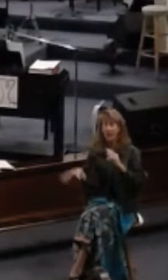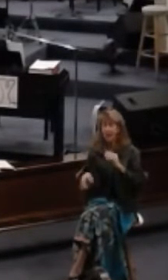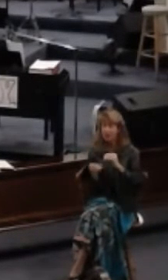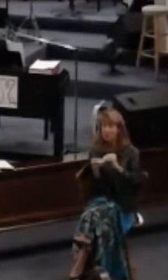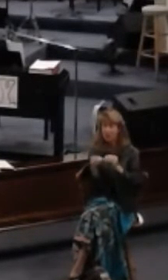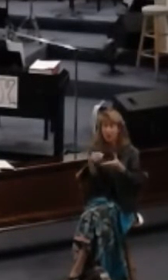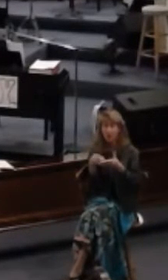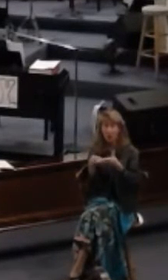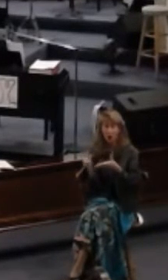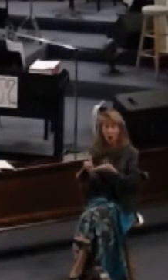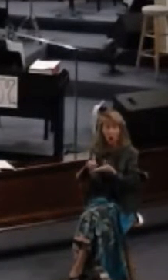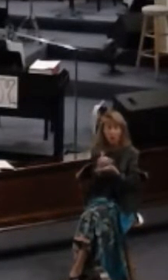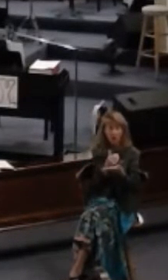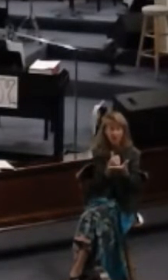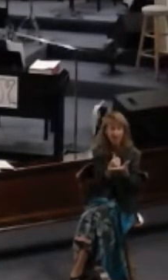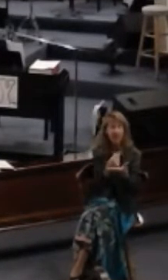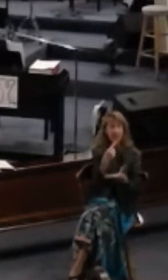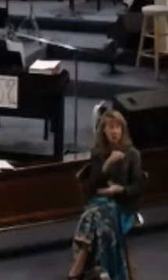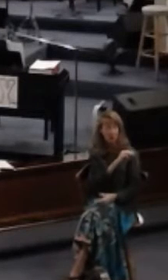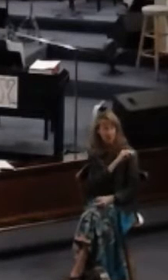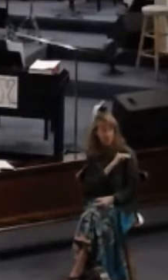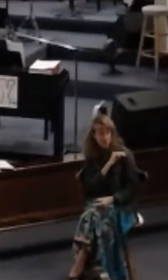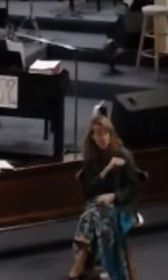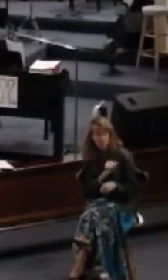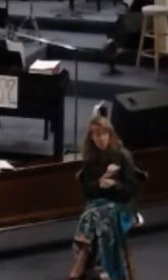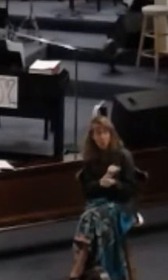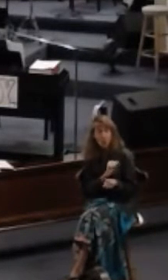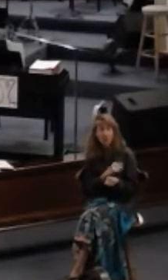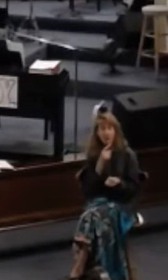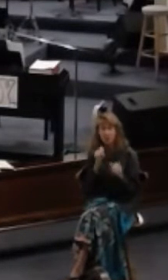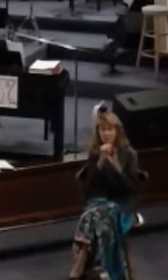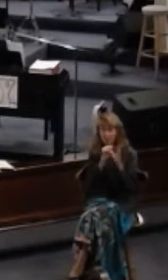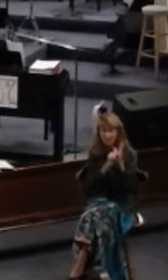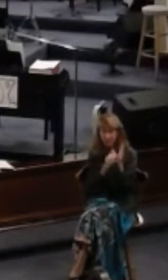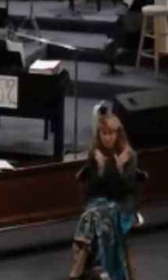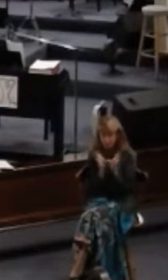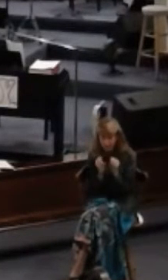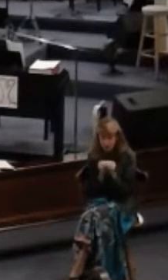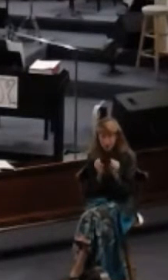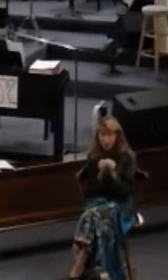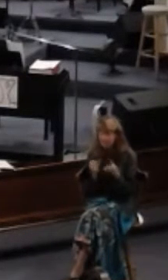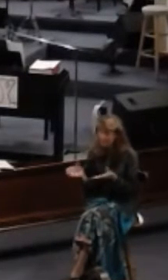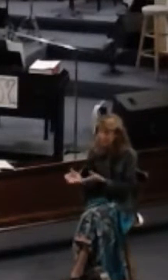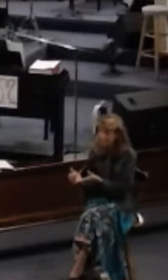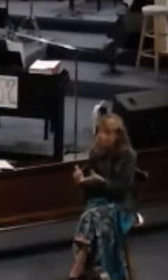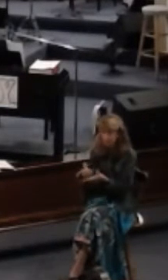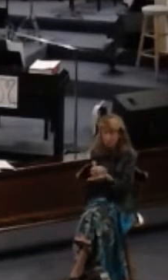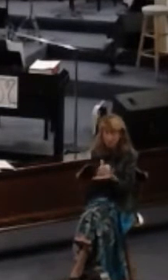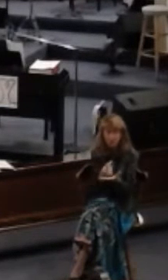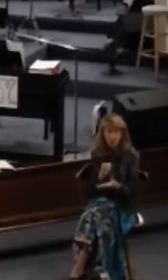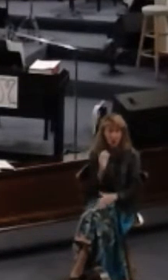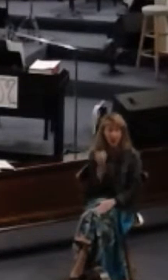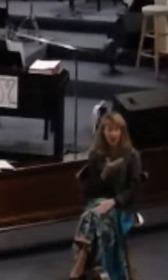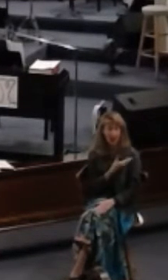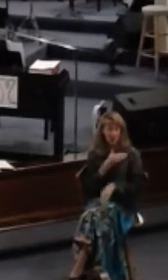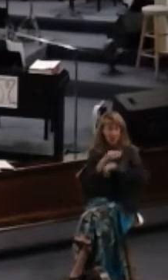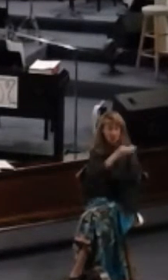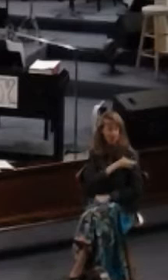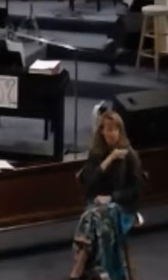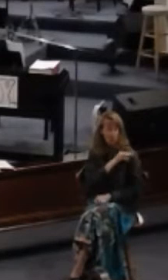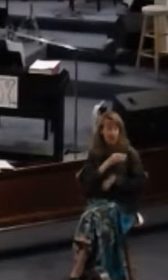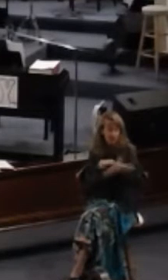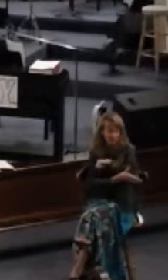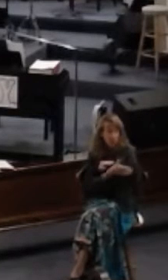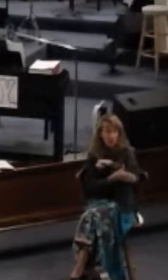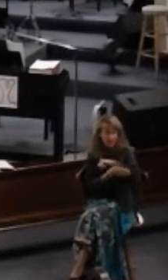right? Because we're doing missionary offerings for the state convention right now. We're collecting up some money for our foreign missionary that we